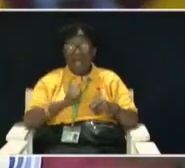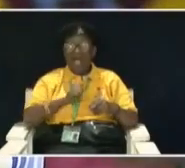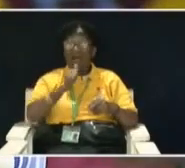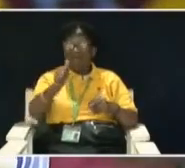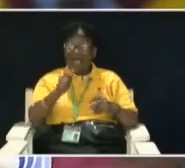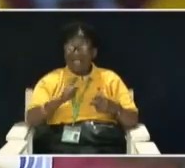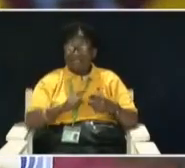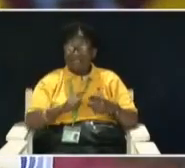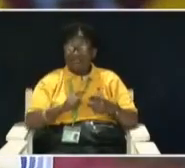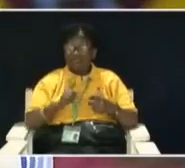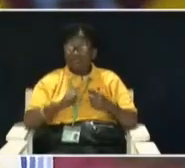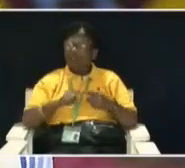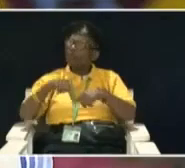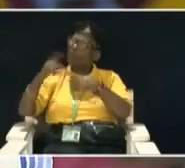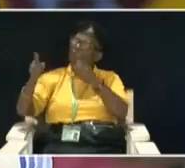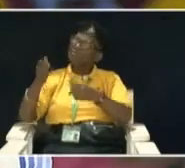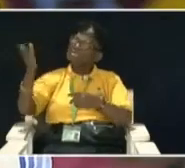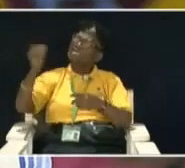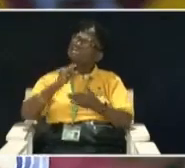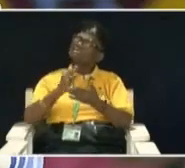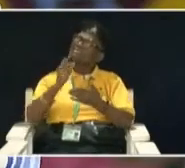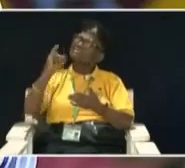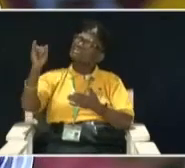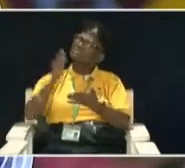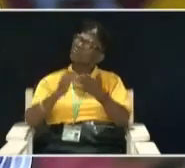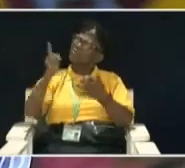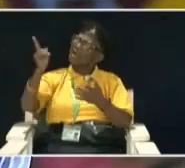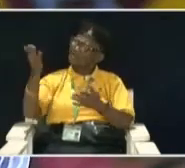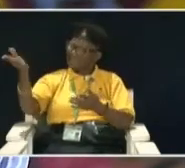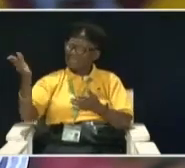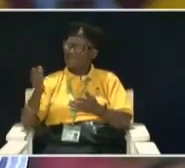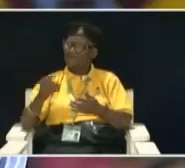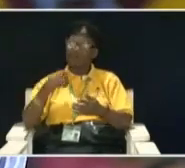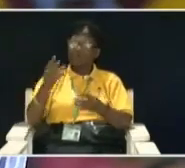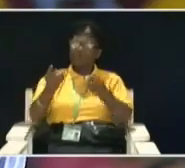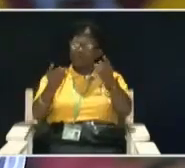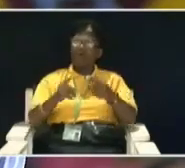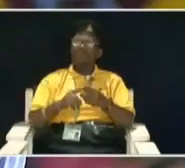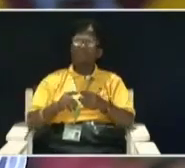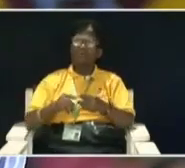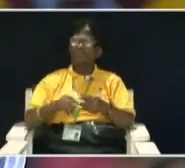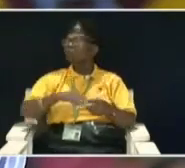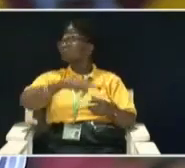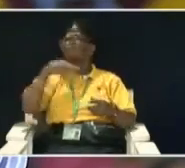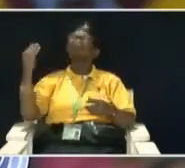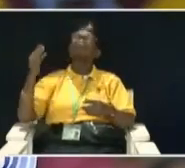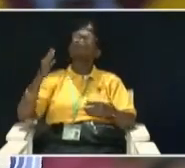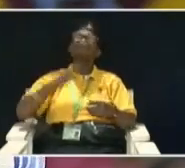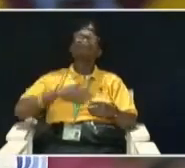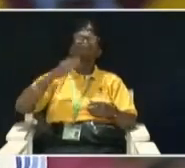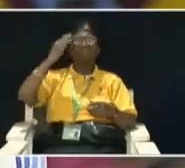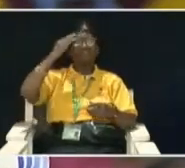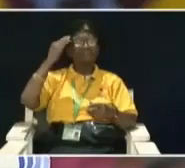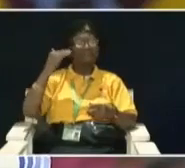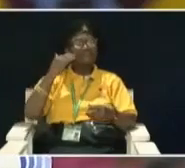head. The Almighty God said, don't worry, I will go with you.